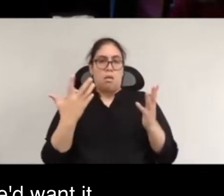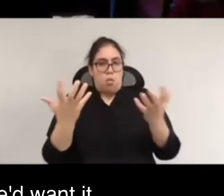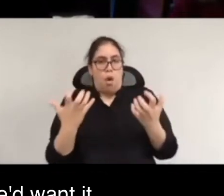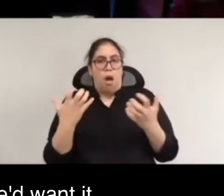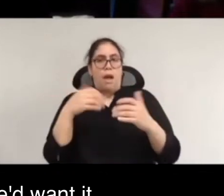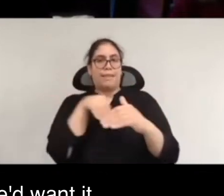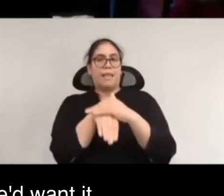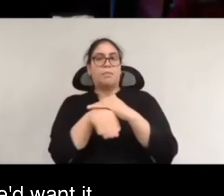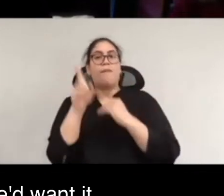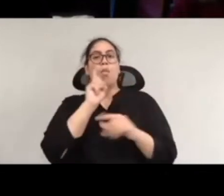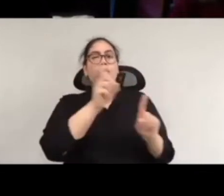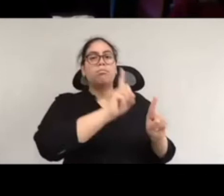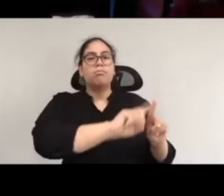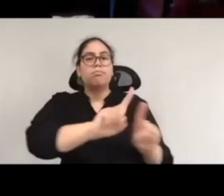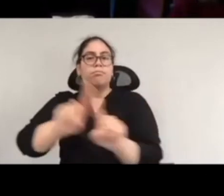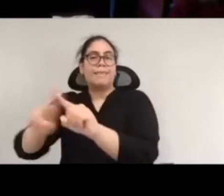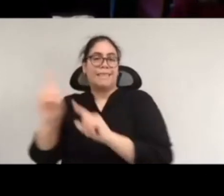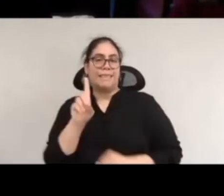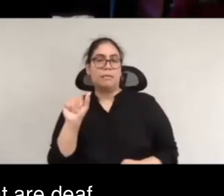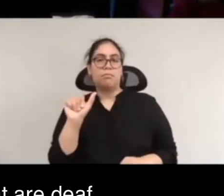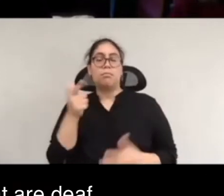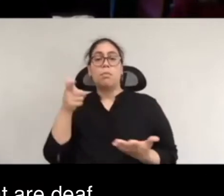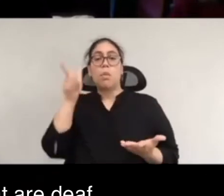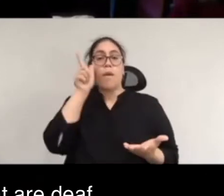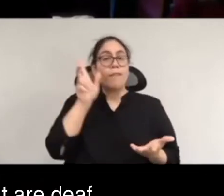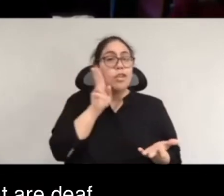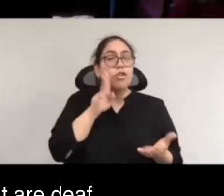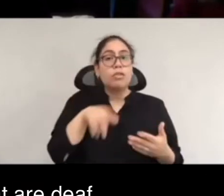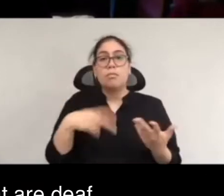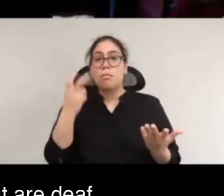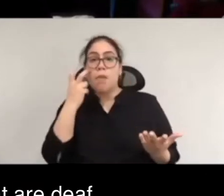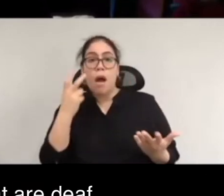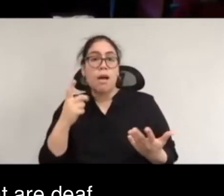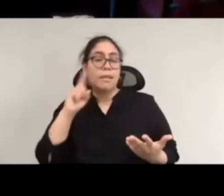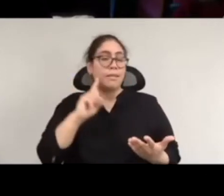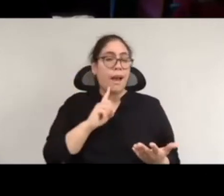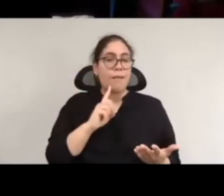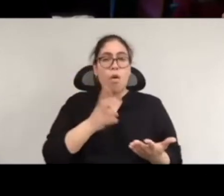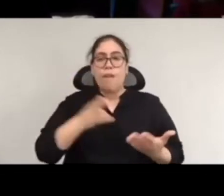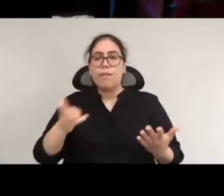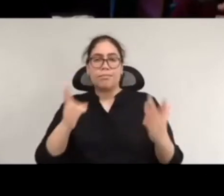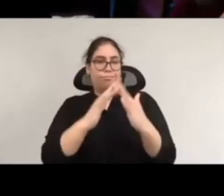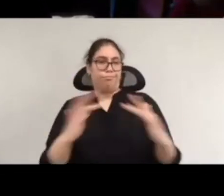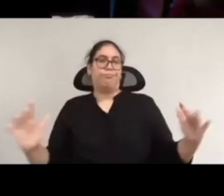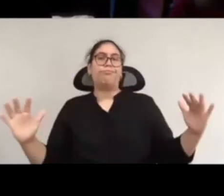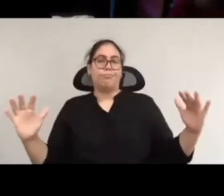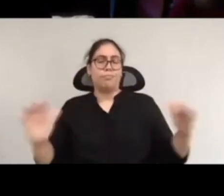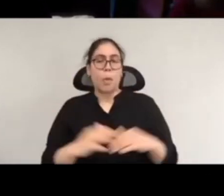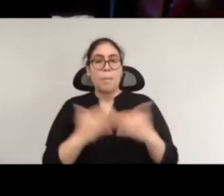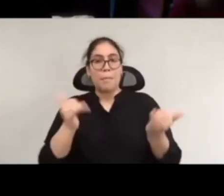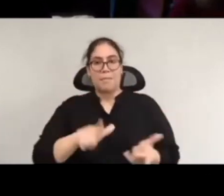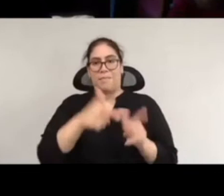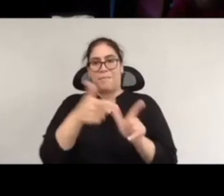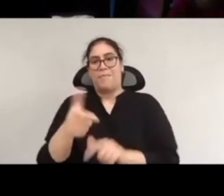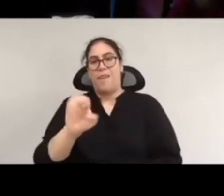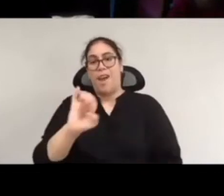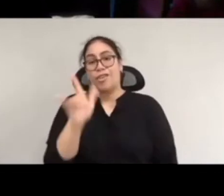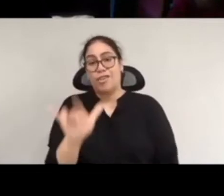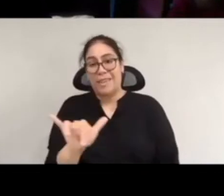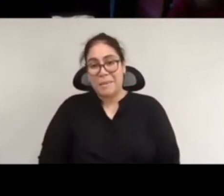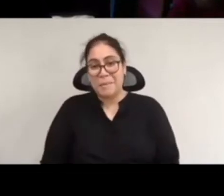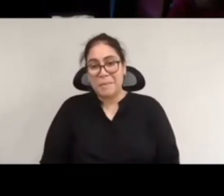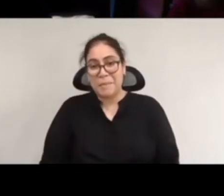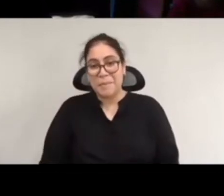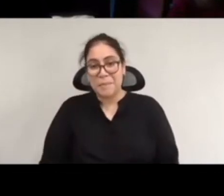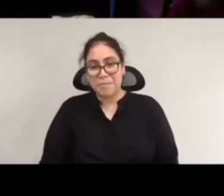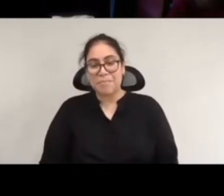other disabilities, being those that are low vision and blind, and those that are deaf and hard of hearing. So I'm going to turn it over to you now. Thanks so